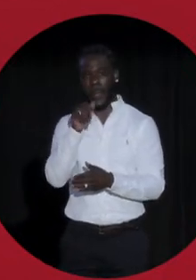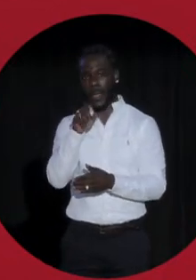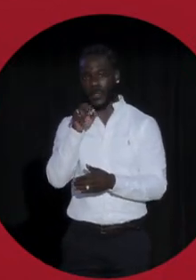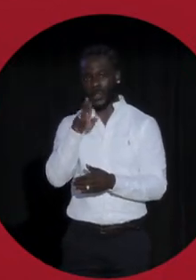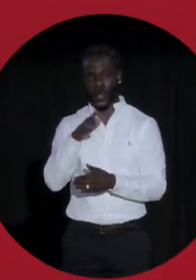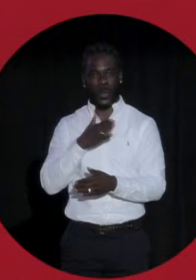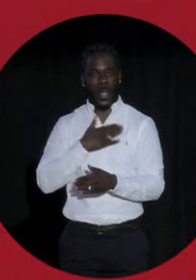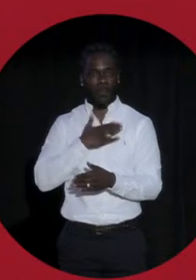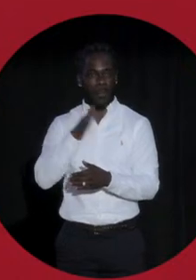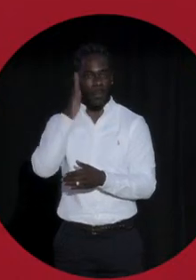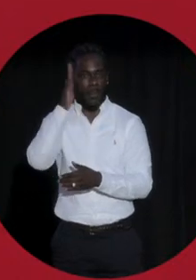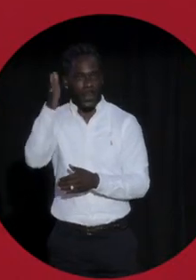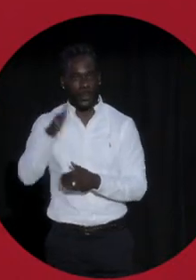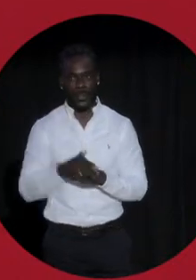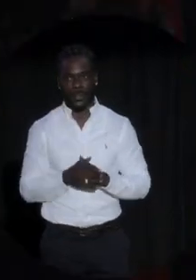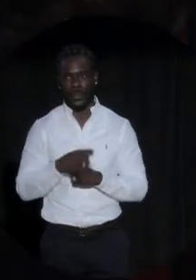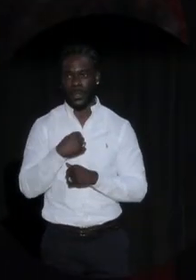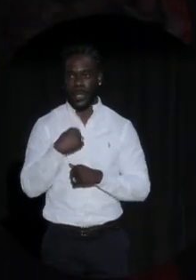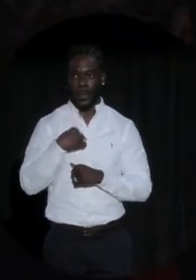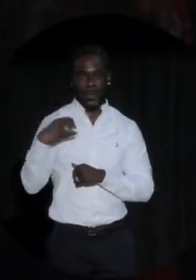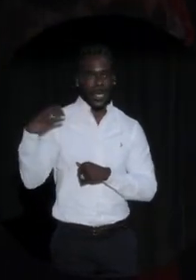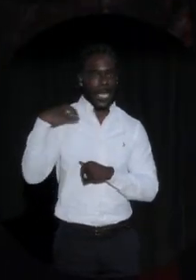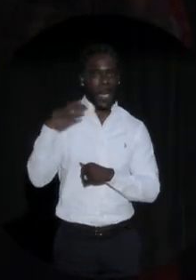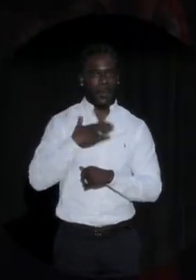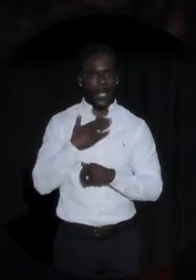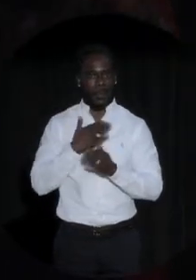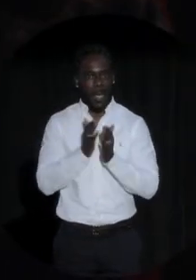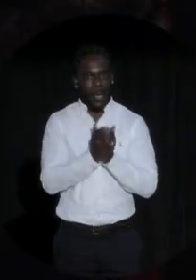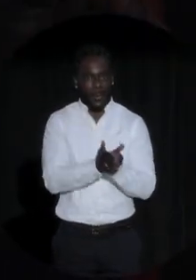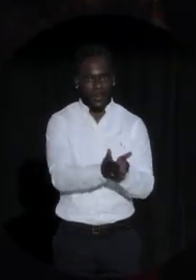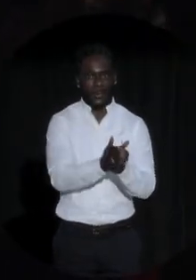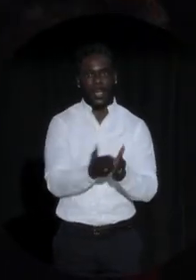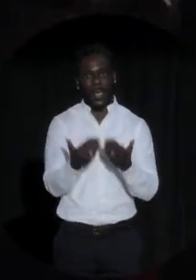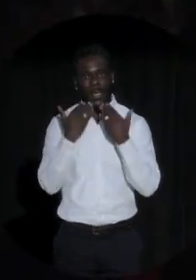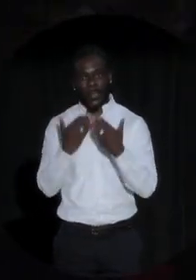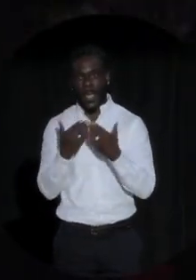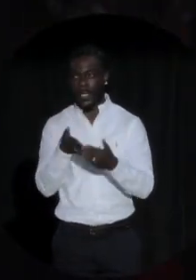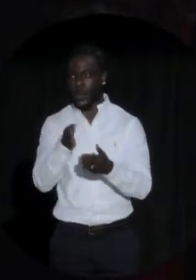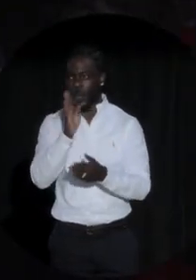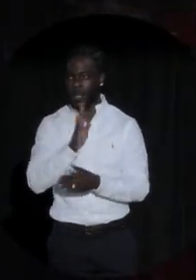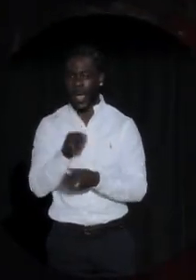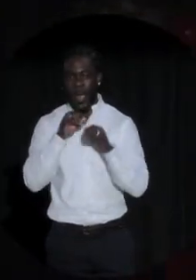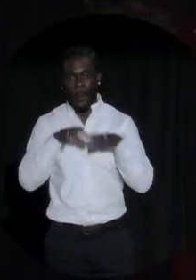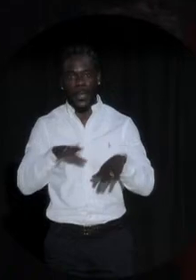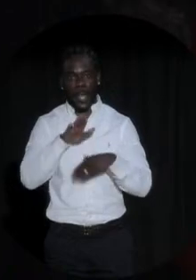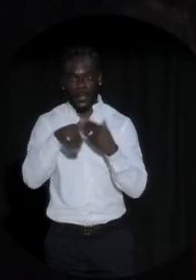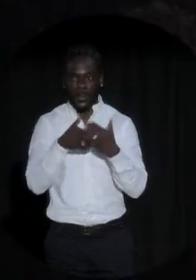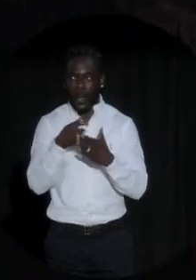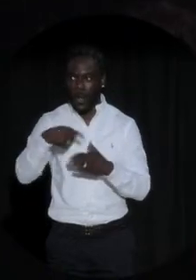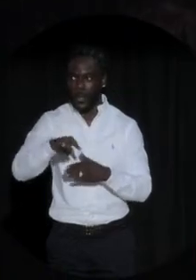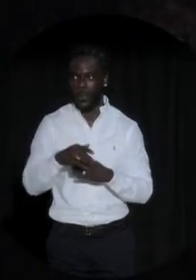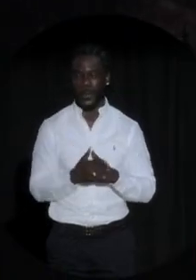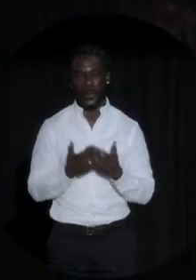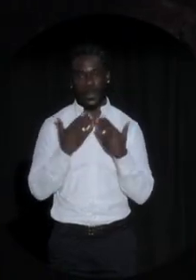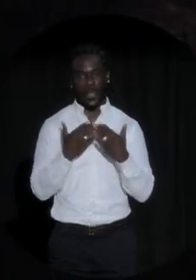fate. I'm the captain of my soul. Thank you, and may God bless each and every one of you.